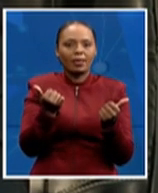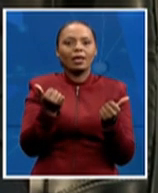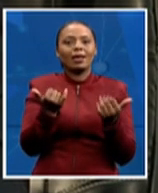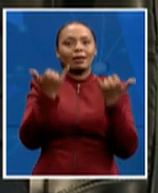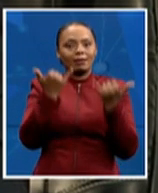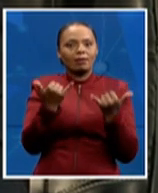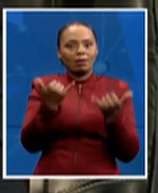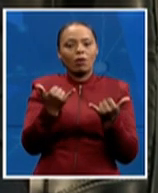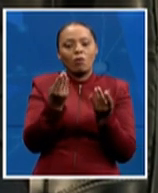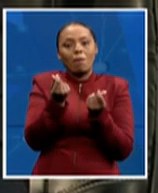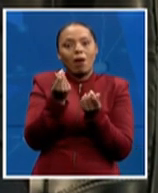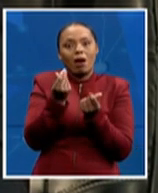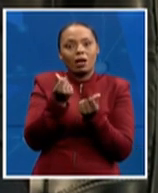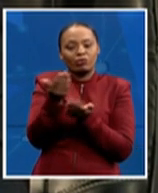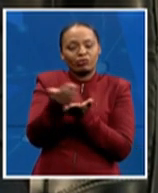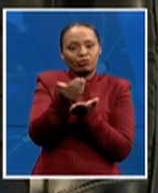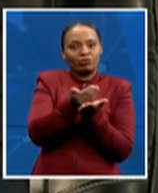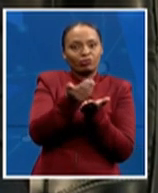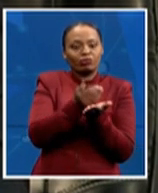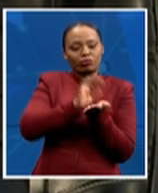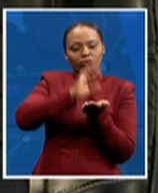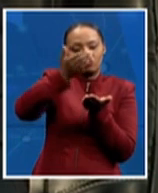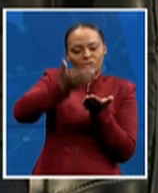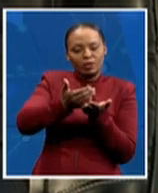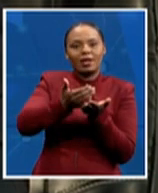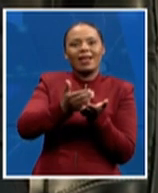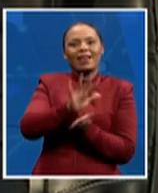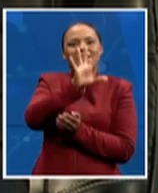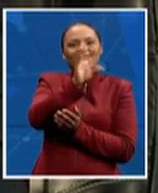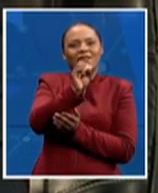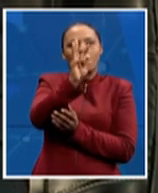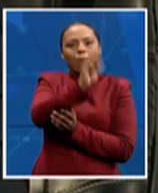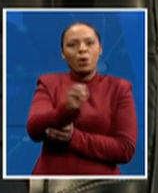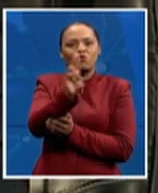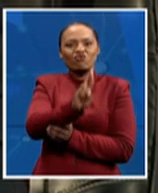of 50 million rand. This funding will assist many